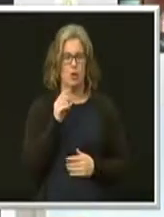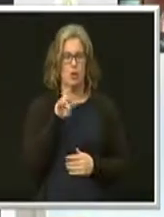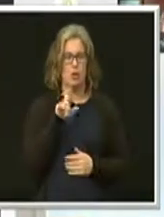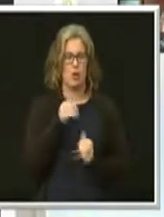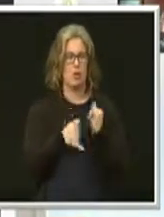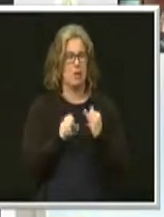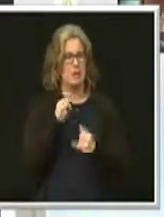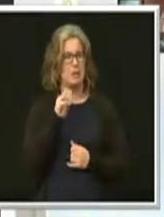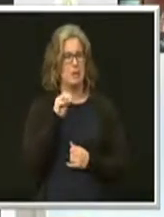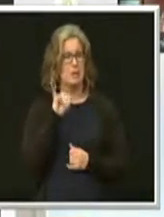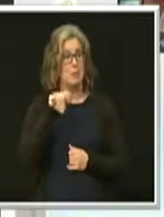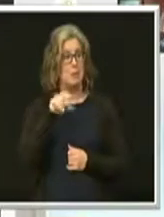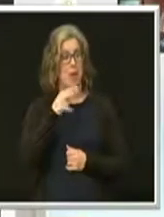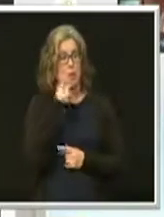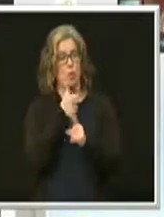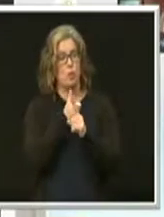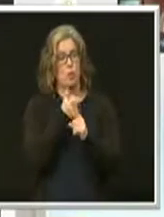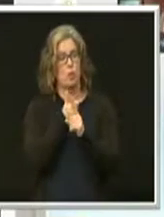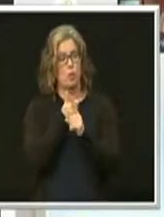Smith, who is